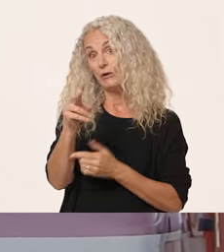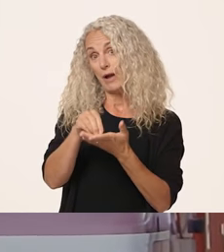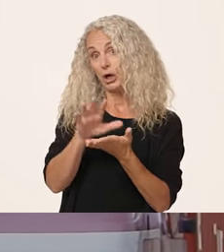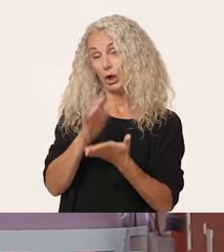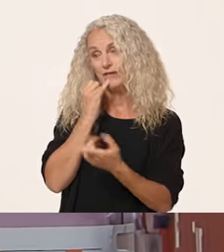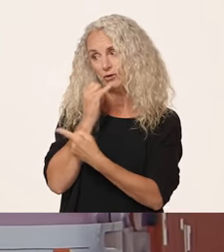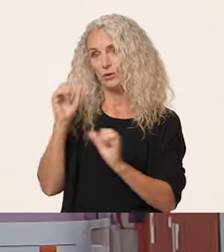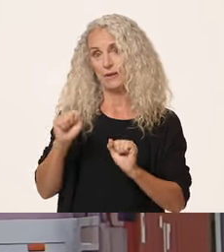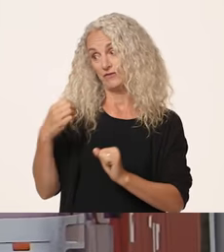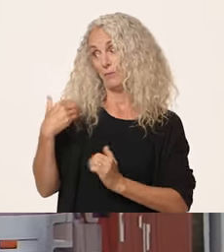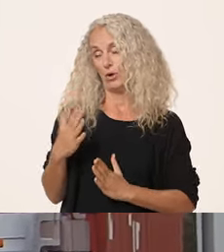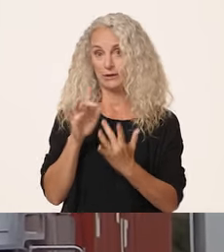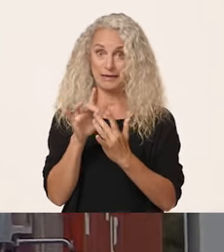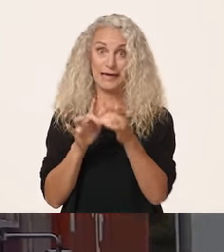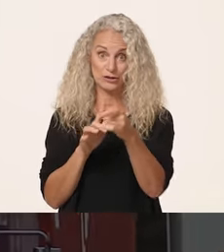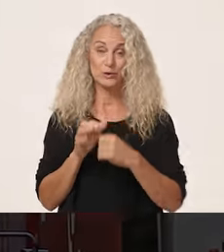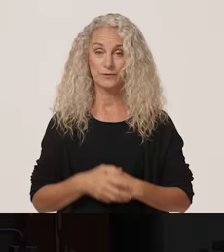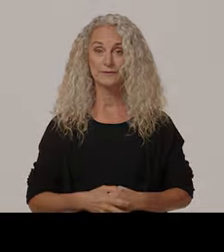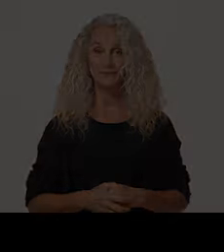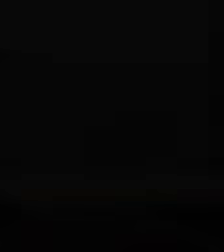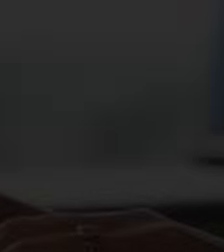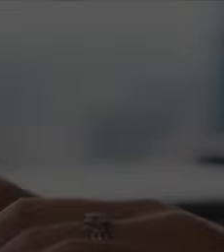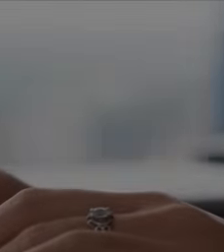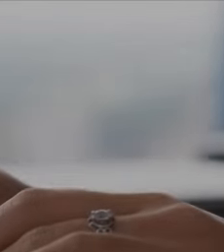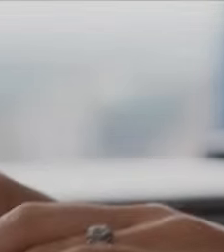vehicle record if your prospective employer reaches out to you.